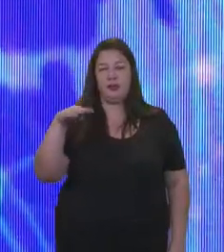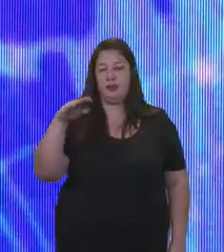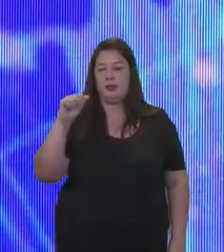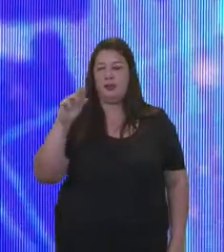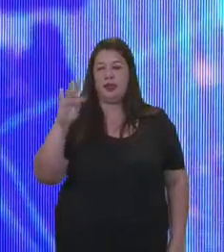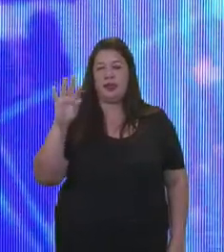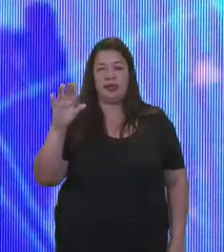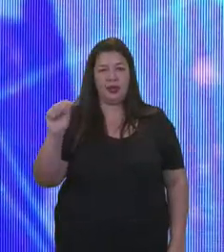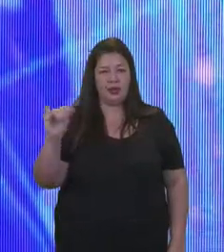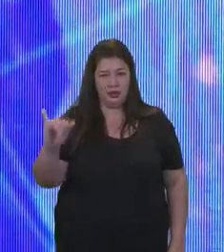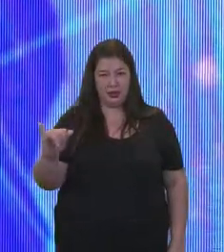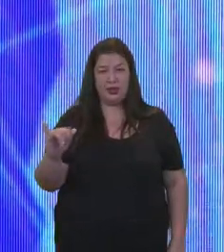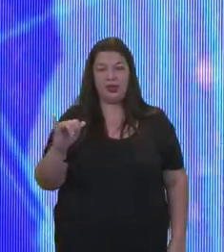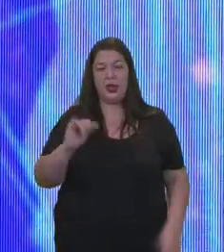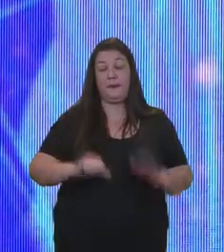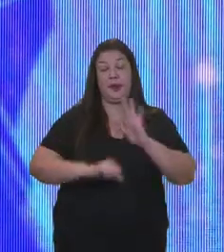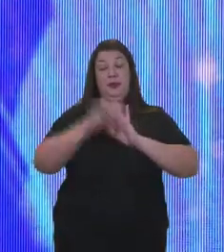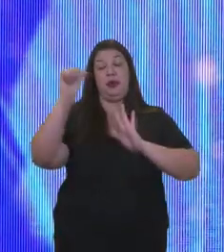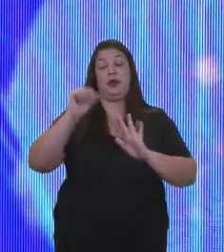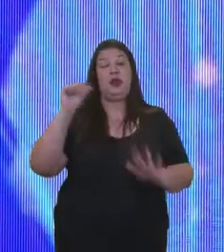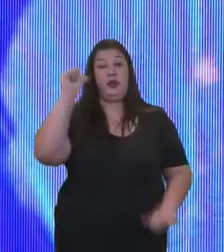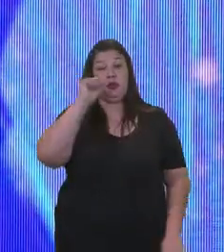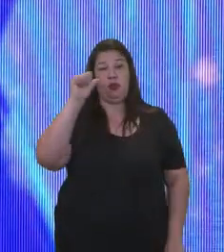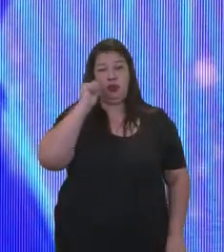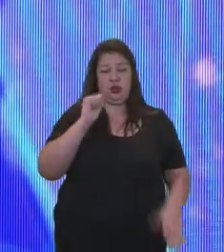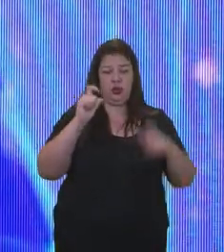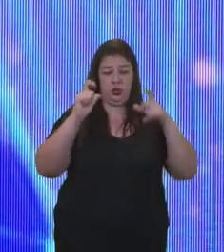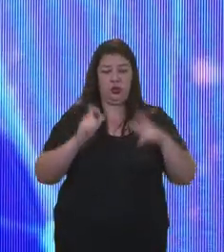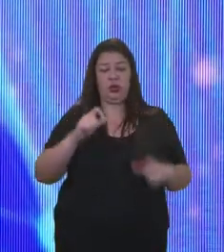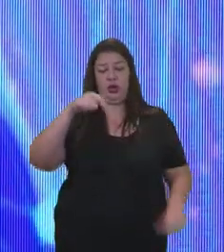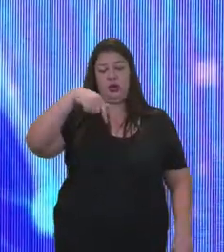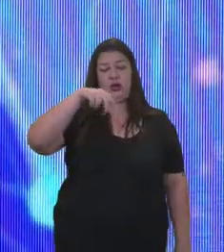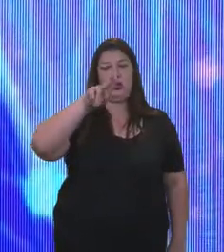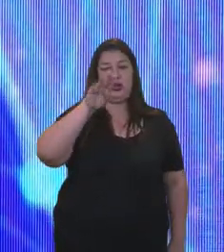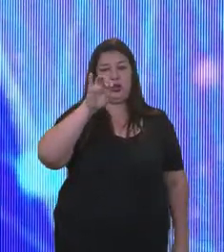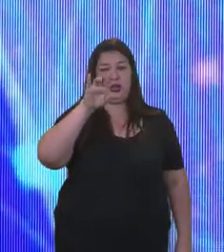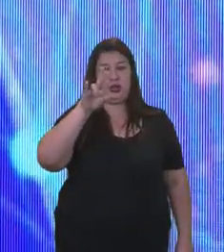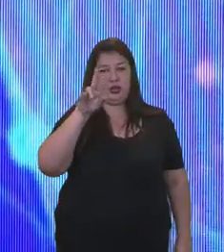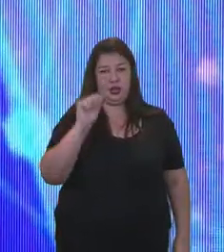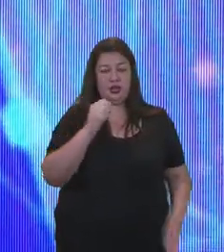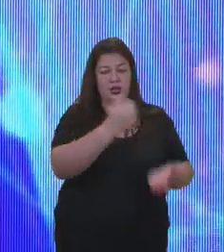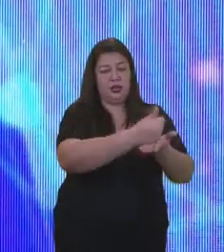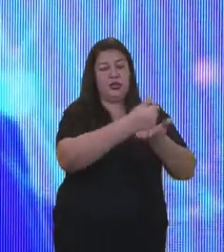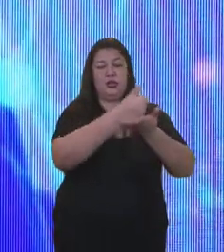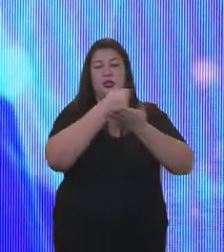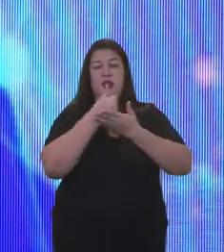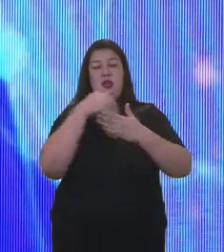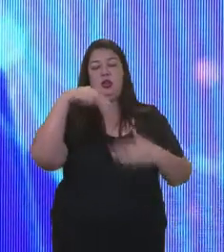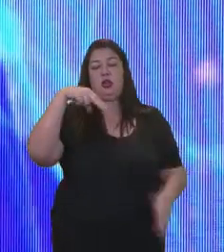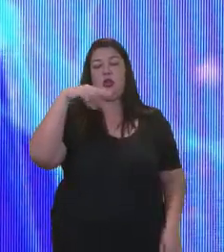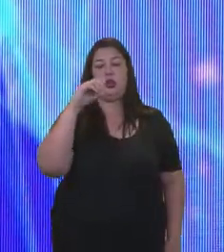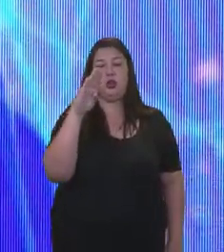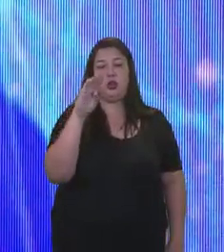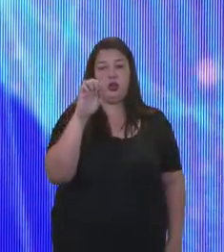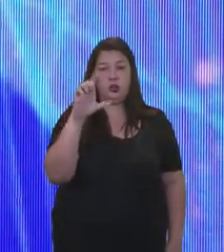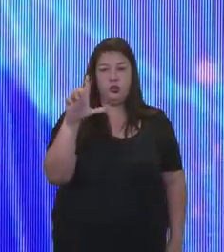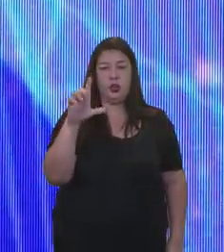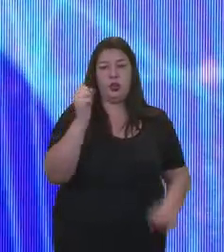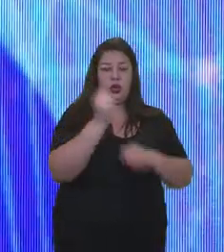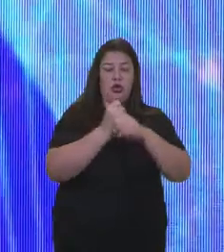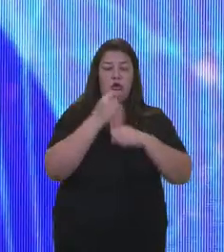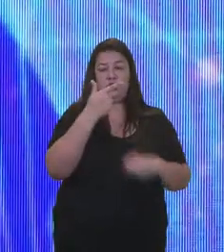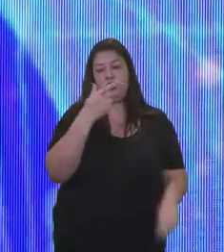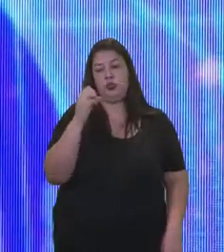of Fagarda Matai, the first African woman from Kenya who won the Nobel Peace Prize